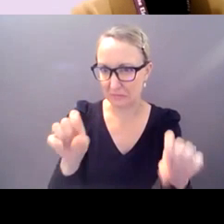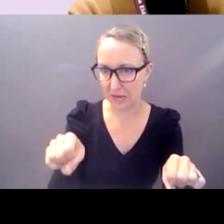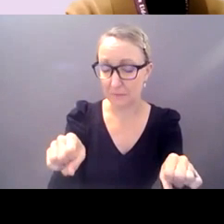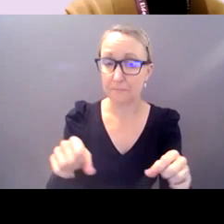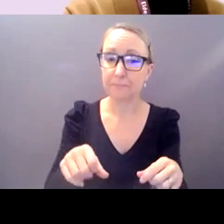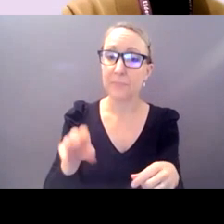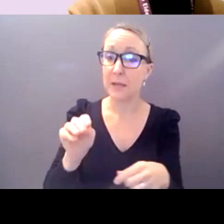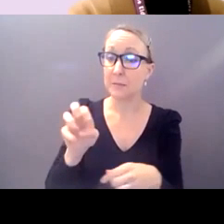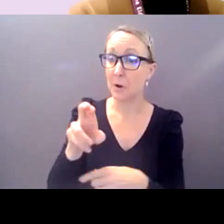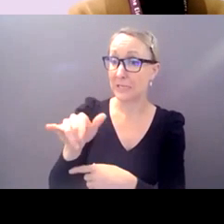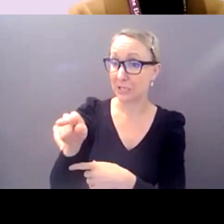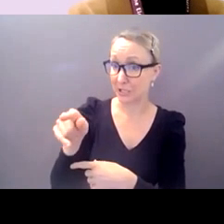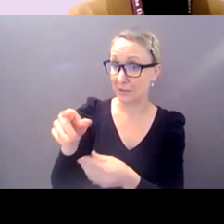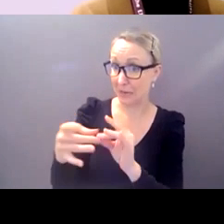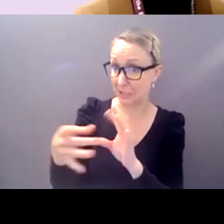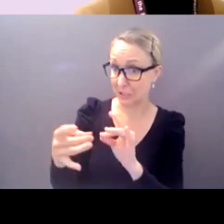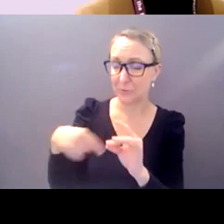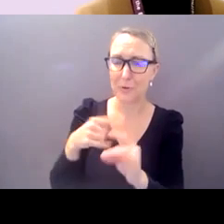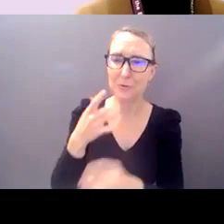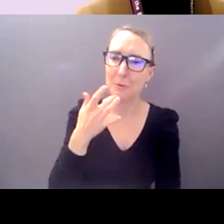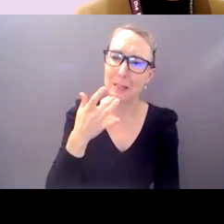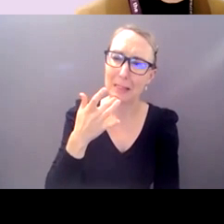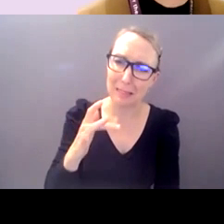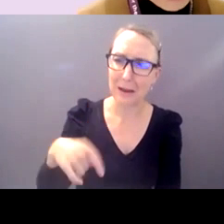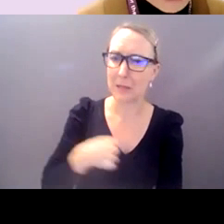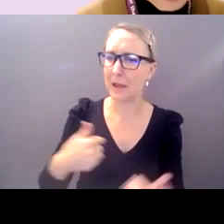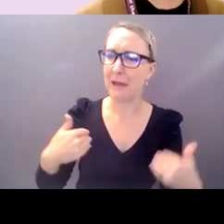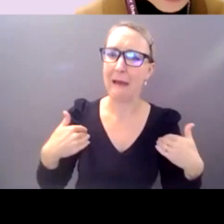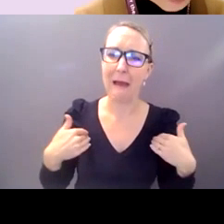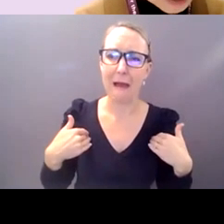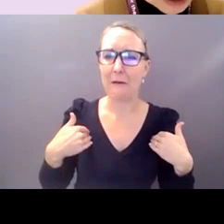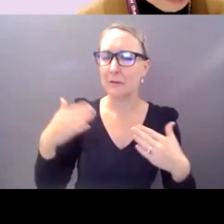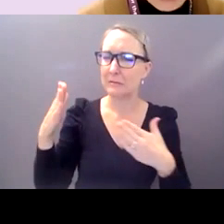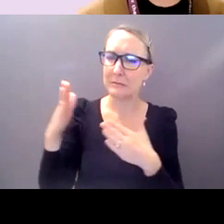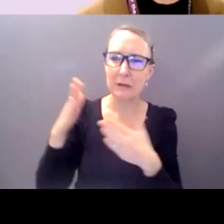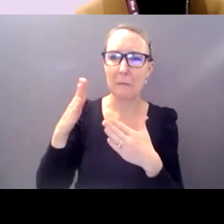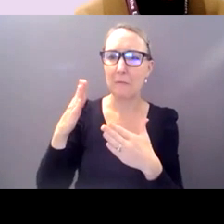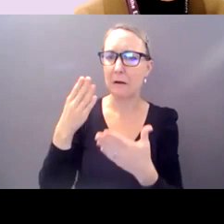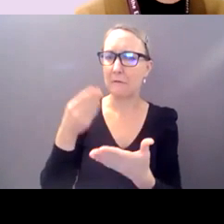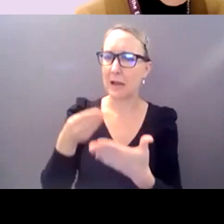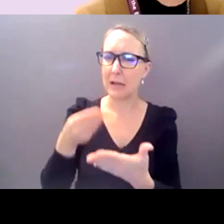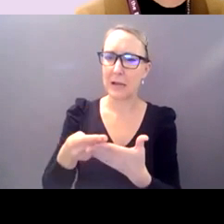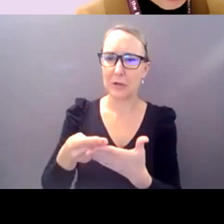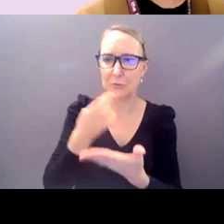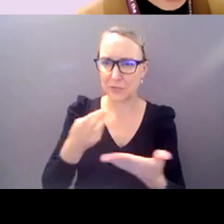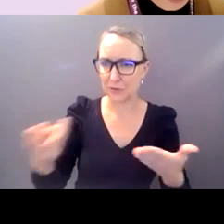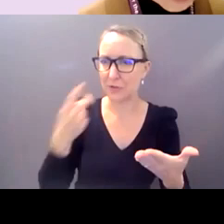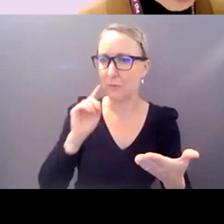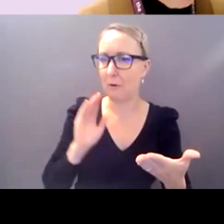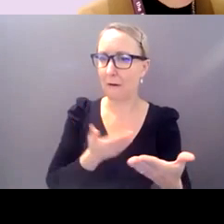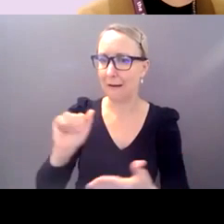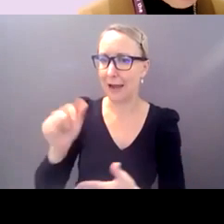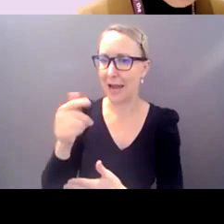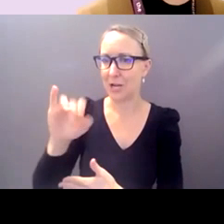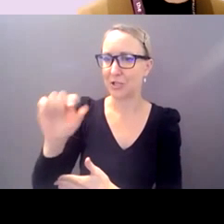we are very fortunate to have unprecedented financial resources for the aging programs. We are